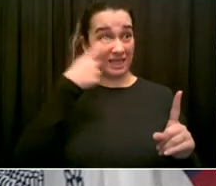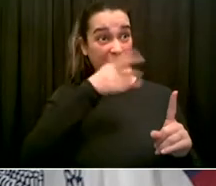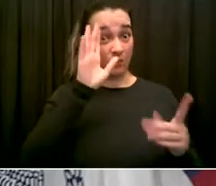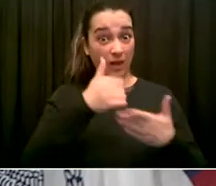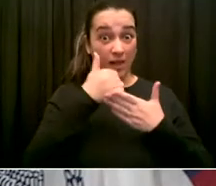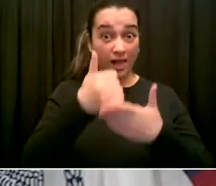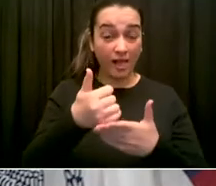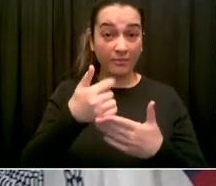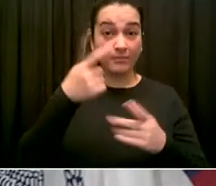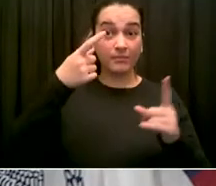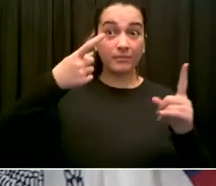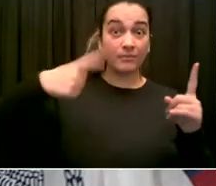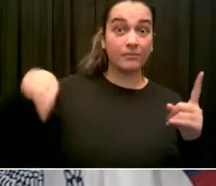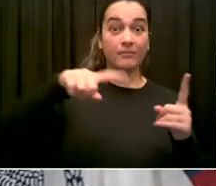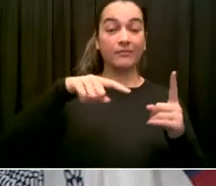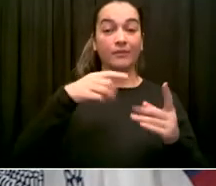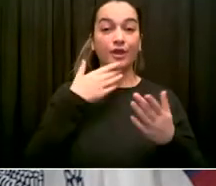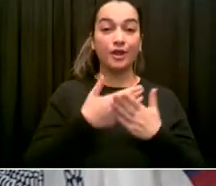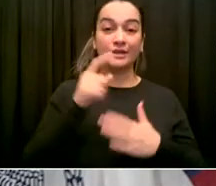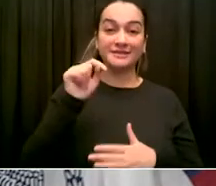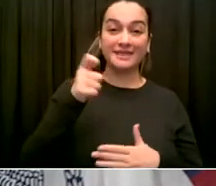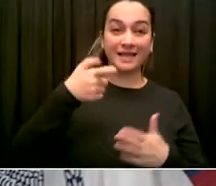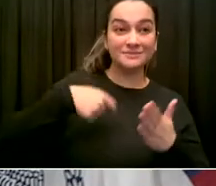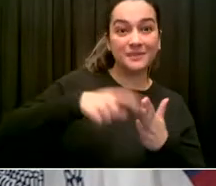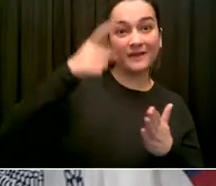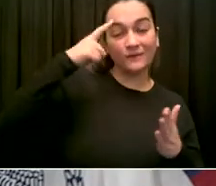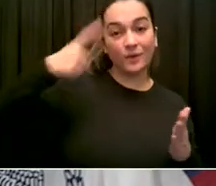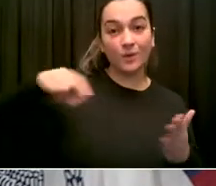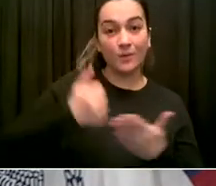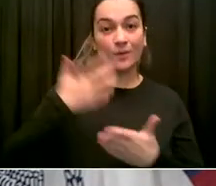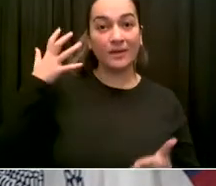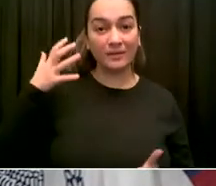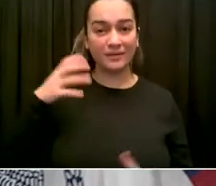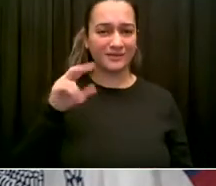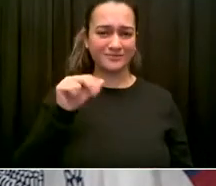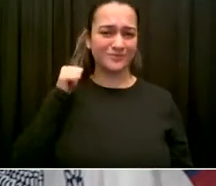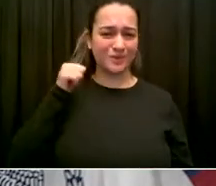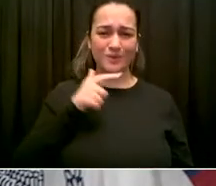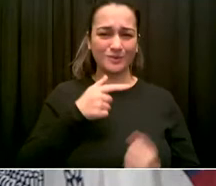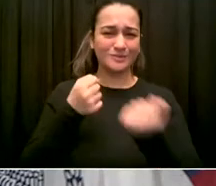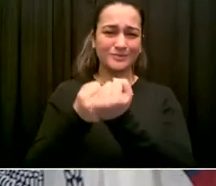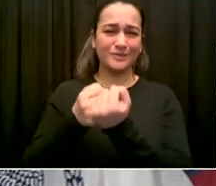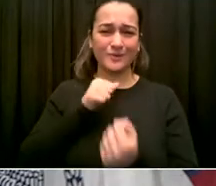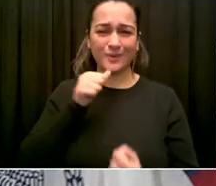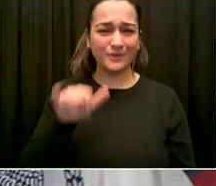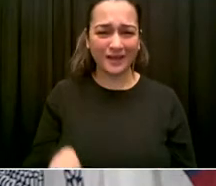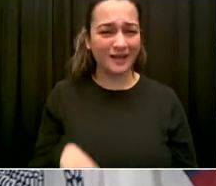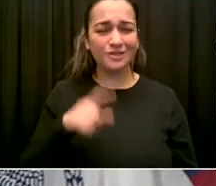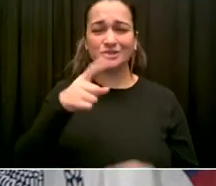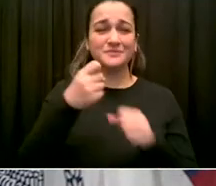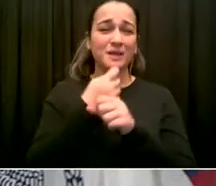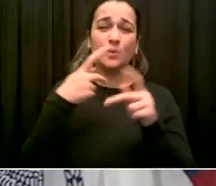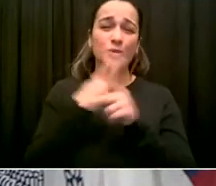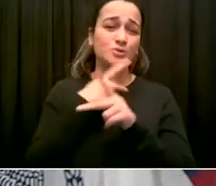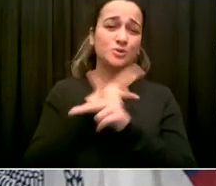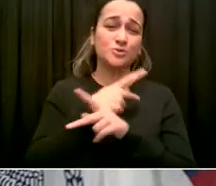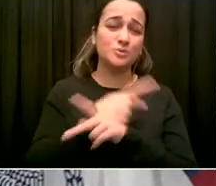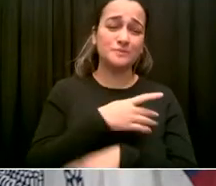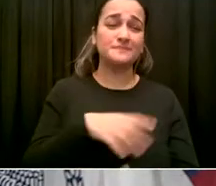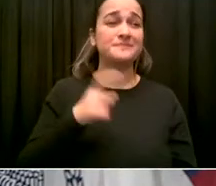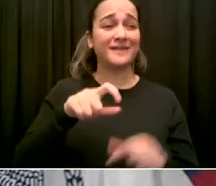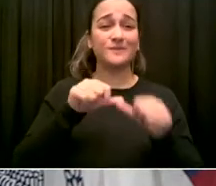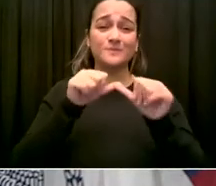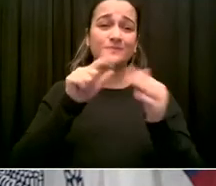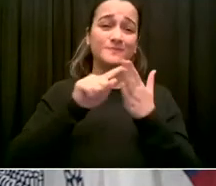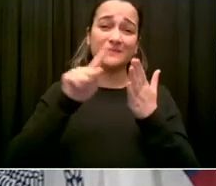lined by billionaires. So all of this needs to be investigated. We have time for two more for today. The next is Dana